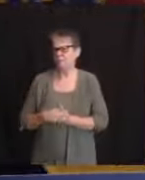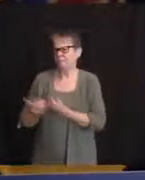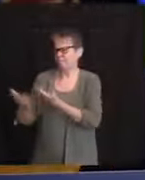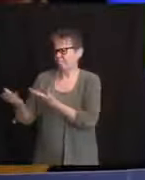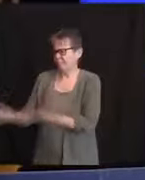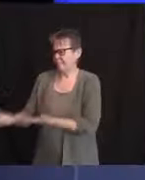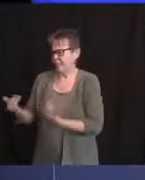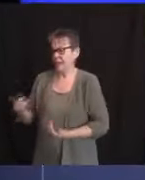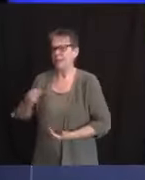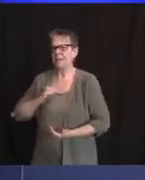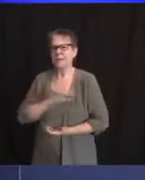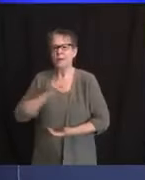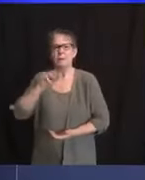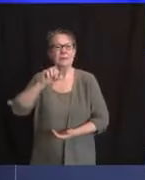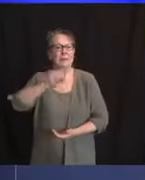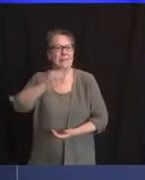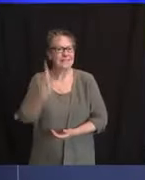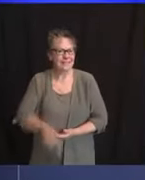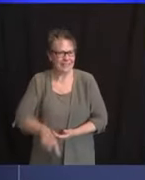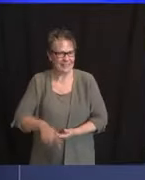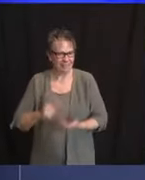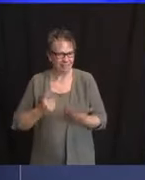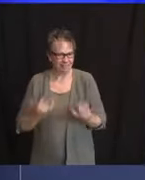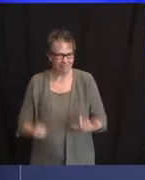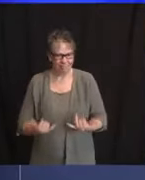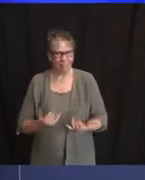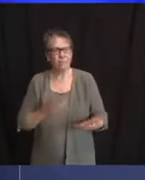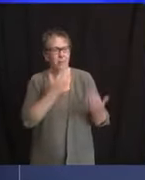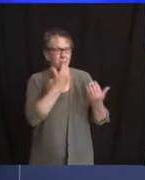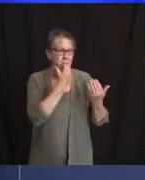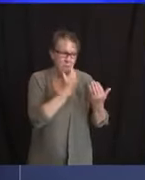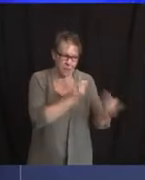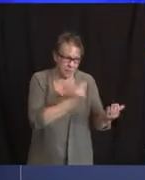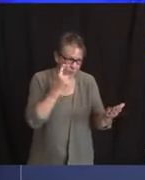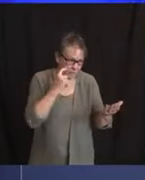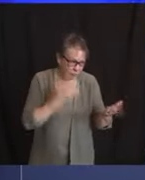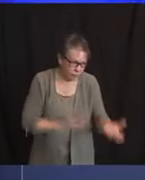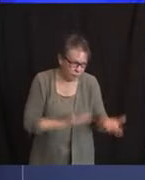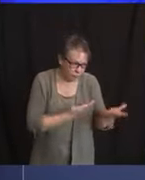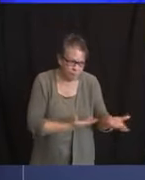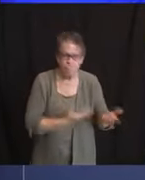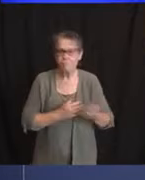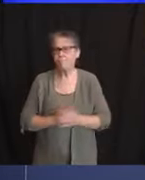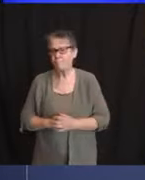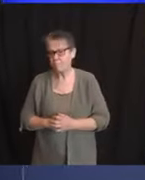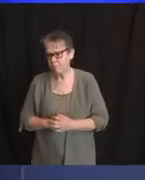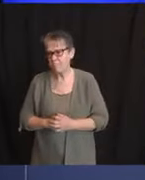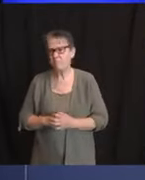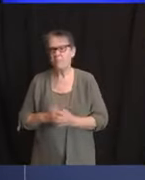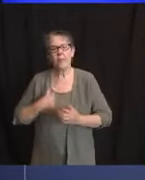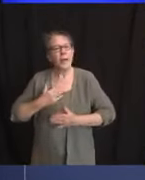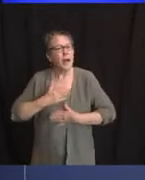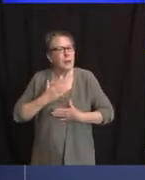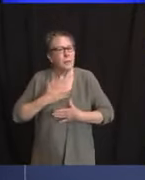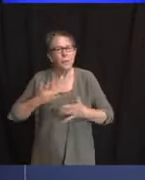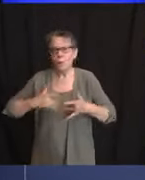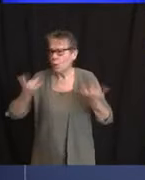you, Governor. Good afternoon, everyone. And I'm glad to be here today and join the Governor and Commissioner Percisalli and Superintendent